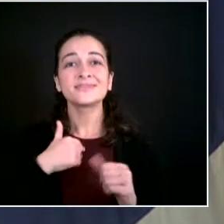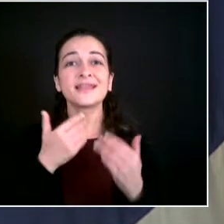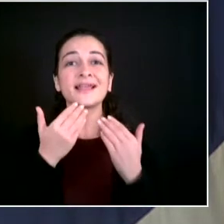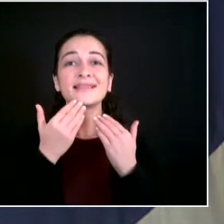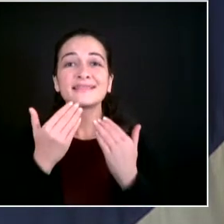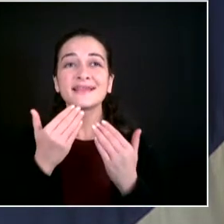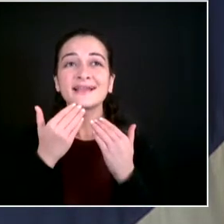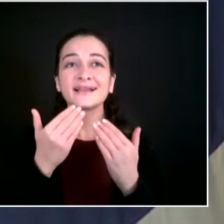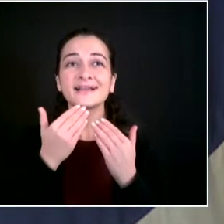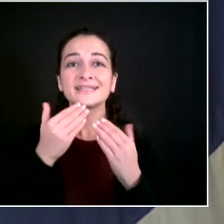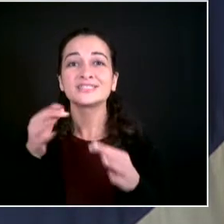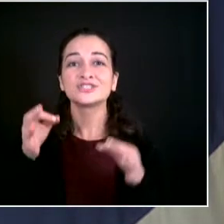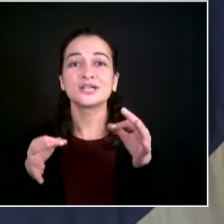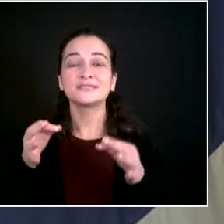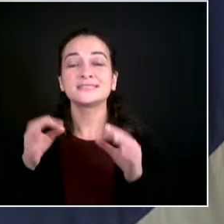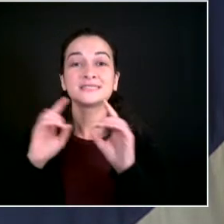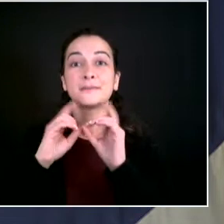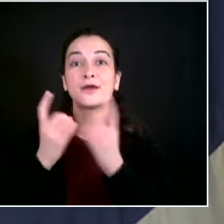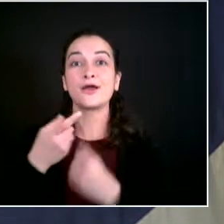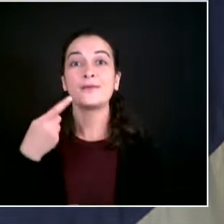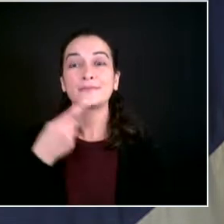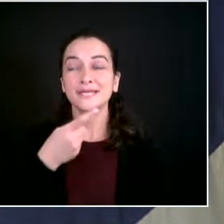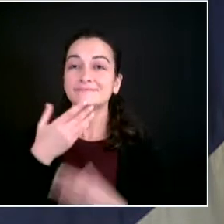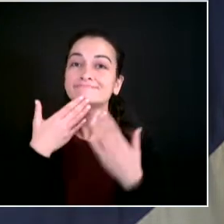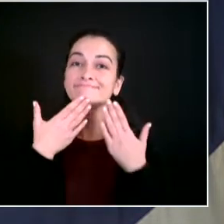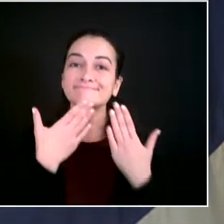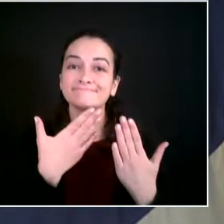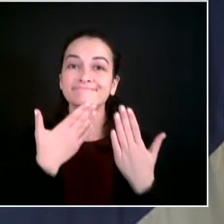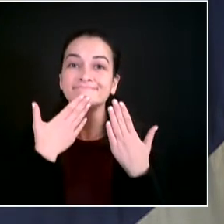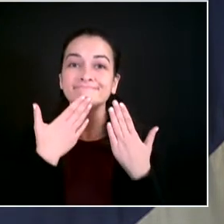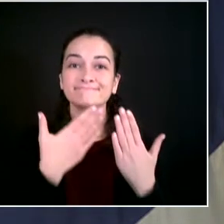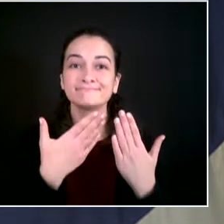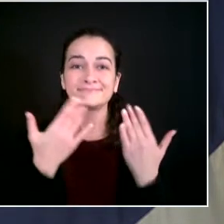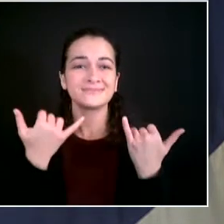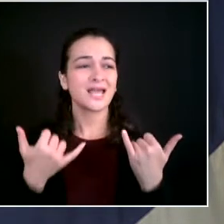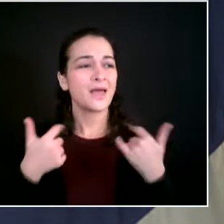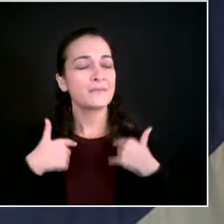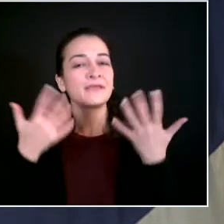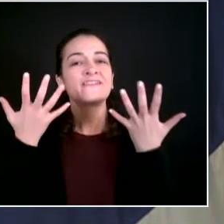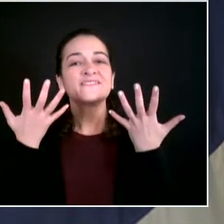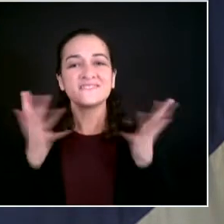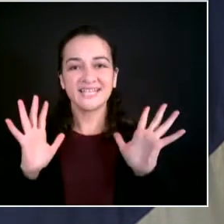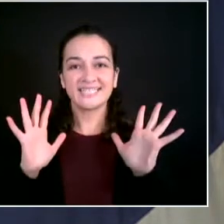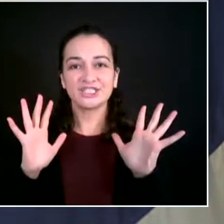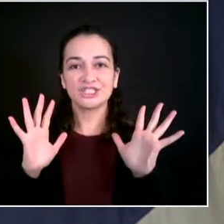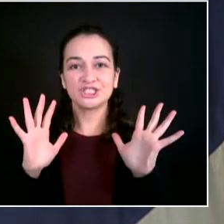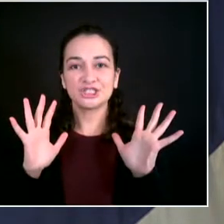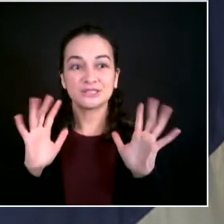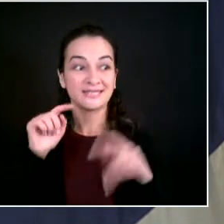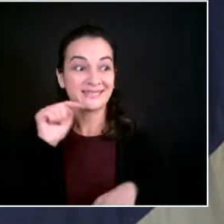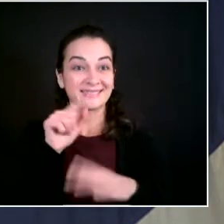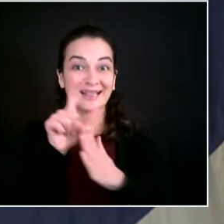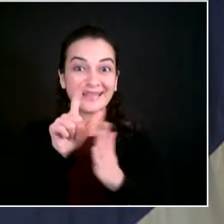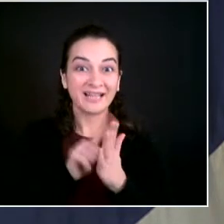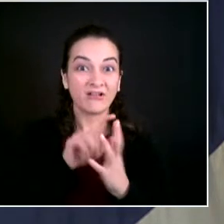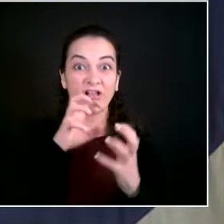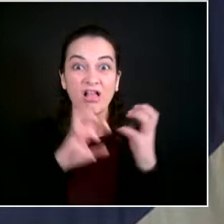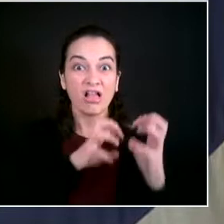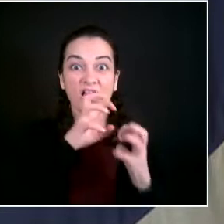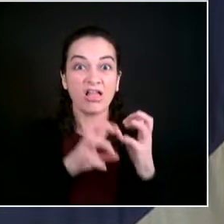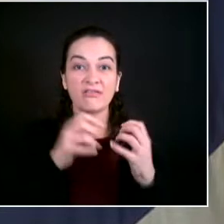cruel episode behind us and focus entirely on the future of our city. It's time to